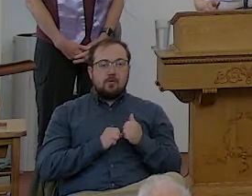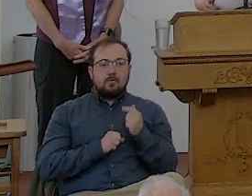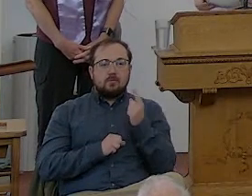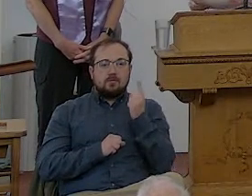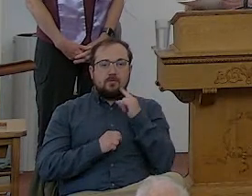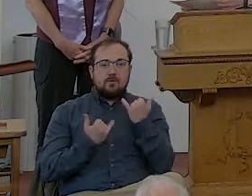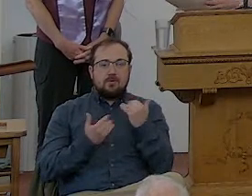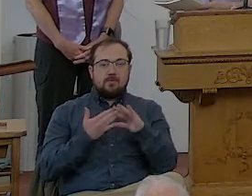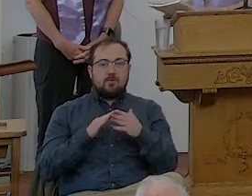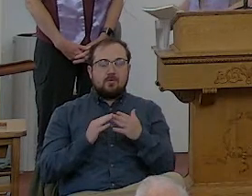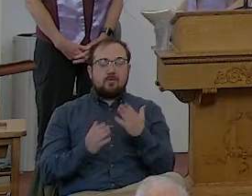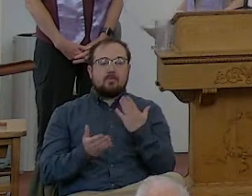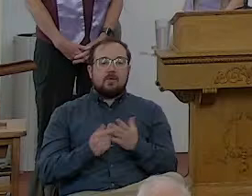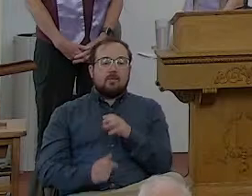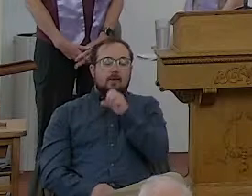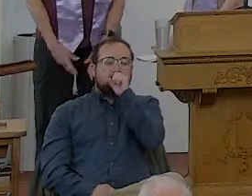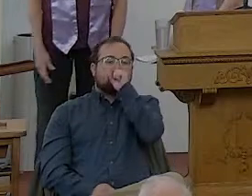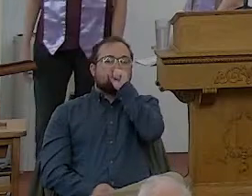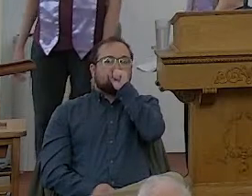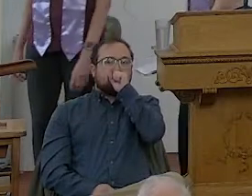hearts.